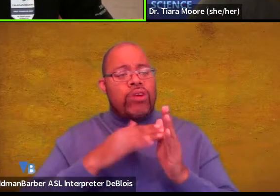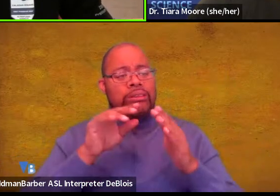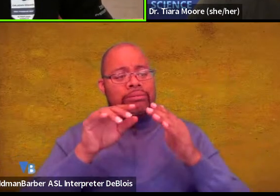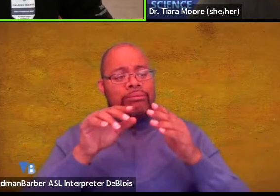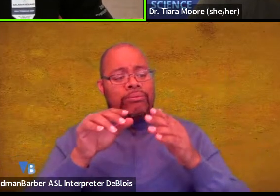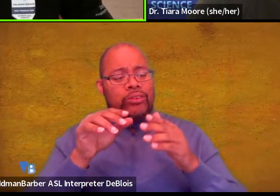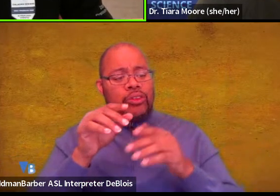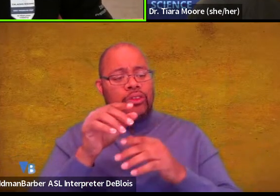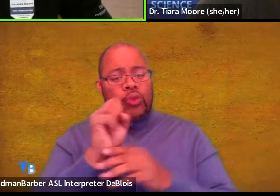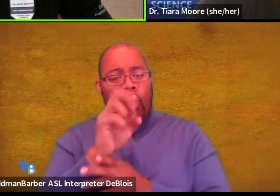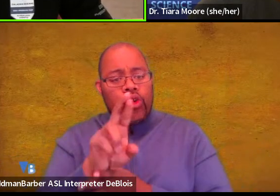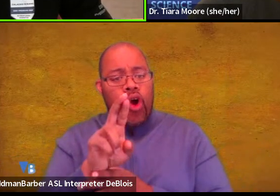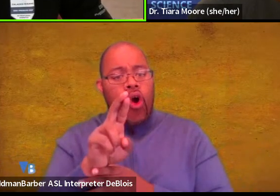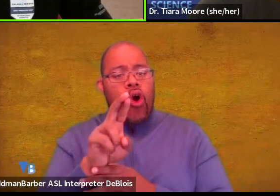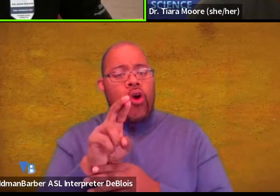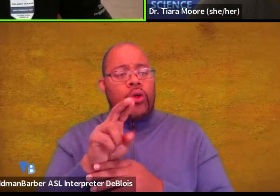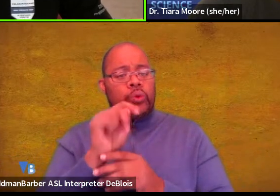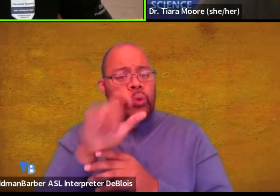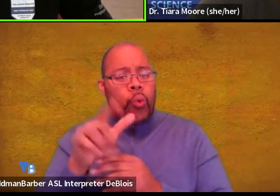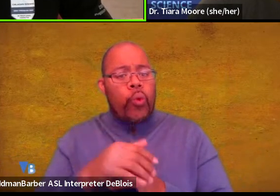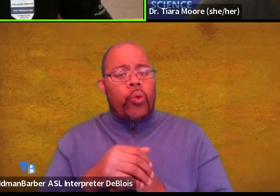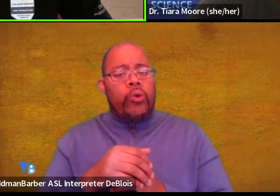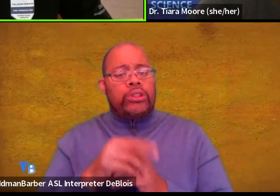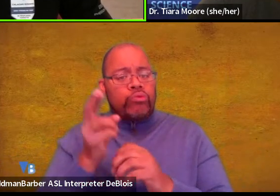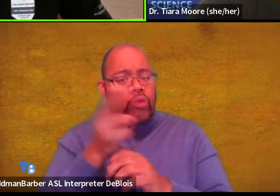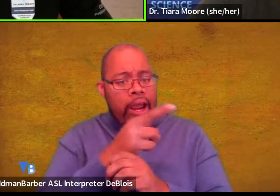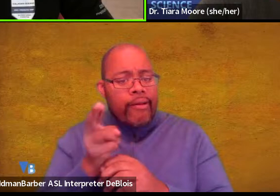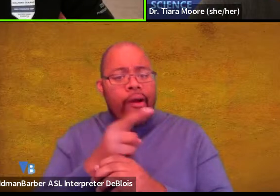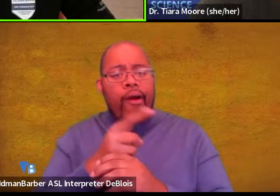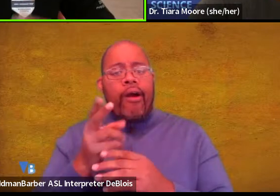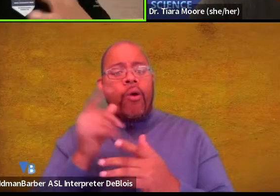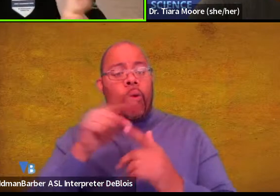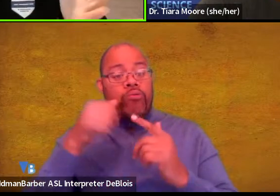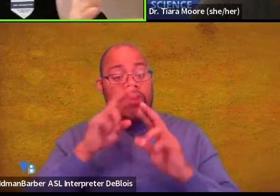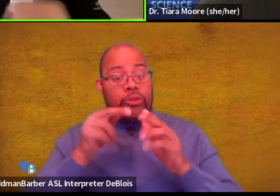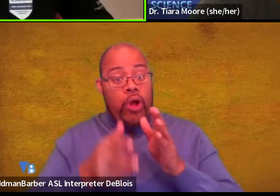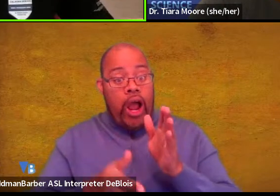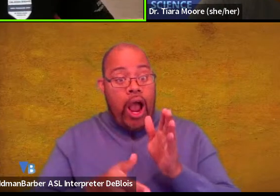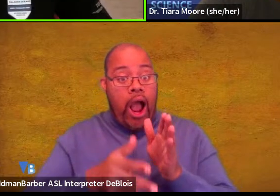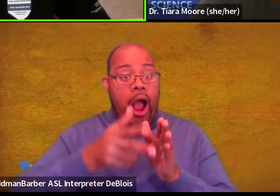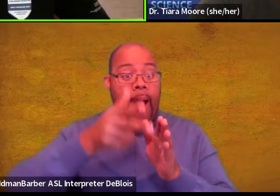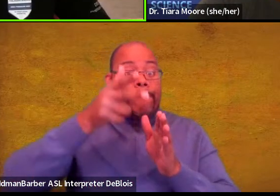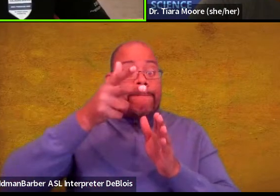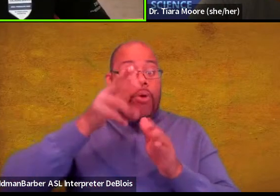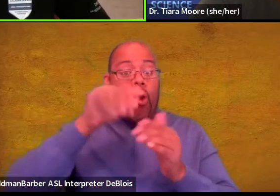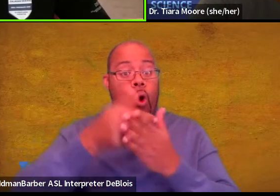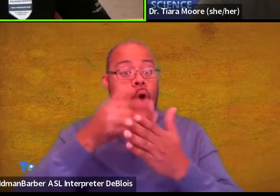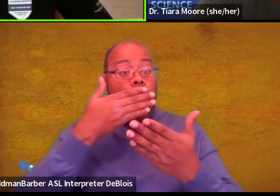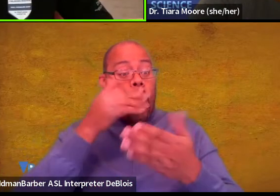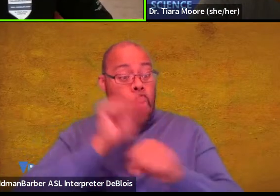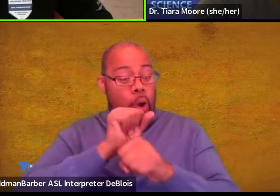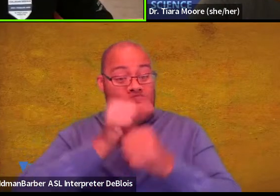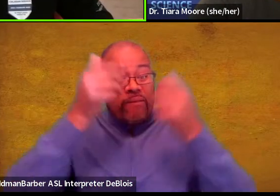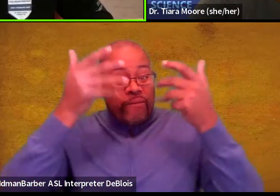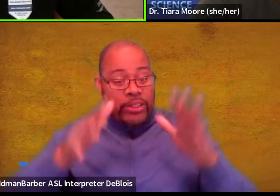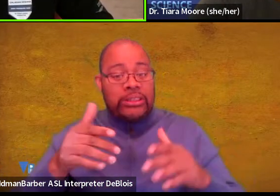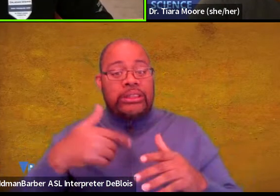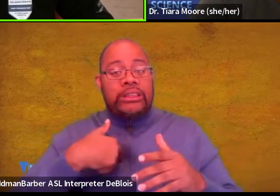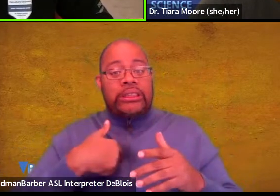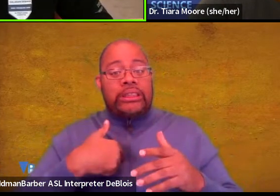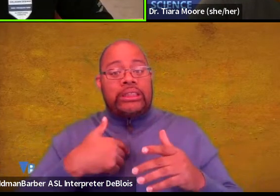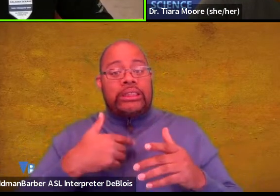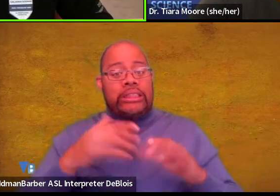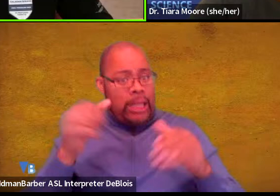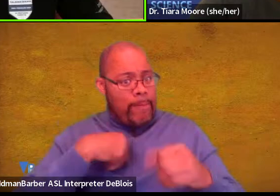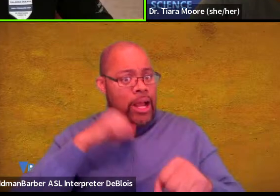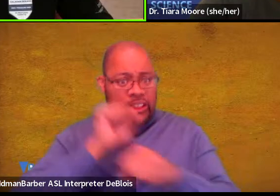sonar instrument. And then as we were ready to ascend, all of that good work was done. I had pulled my weight.